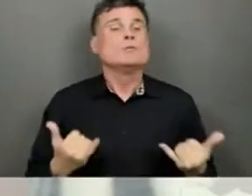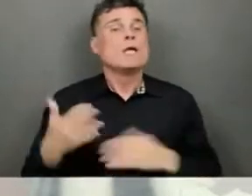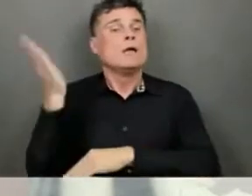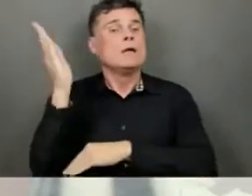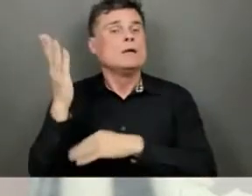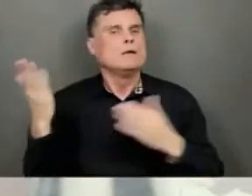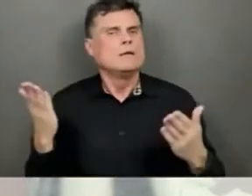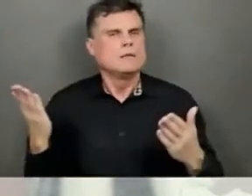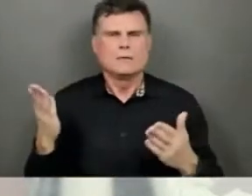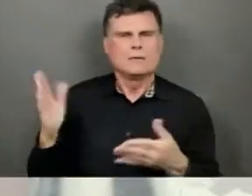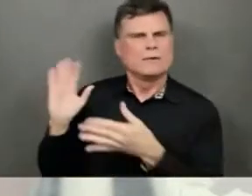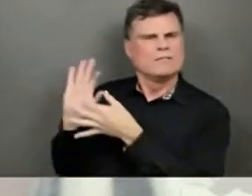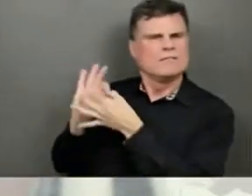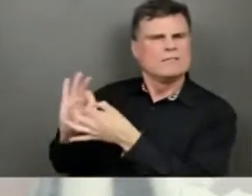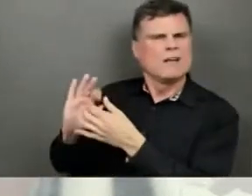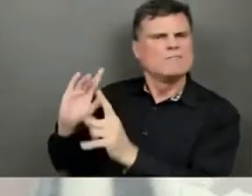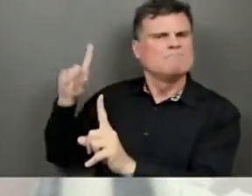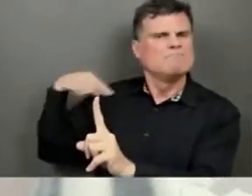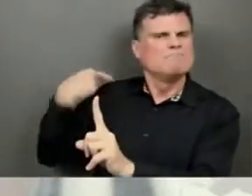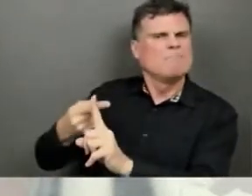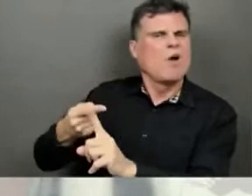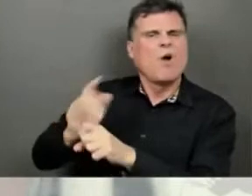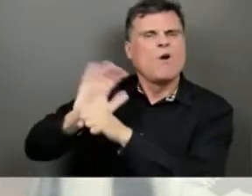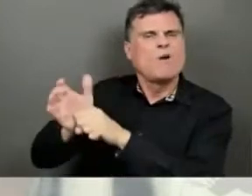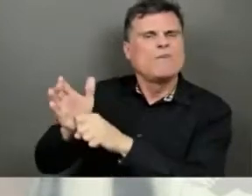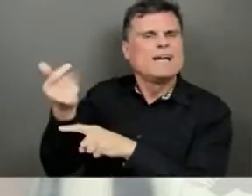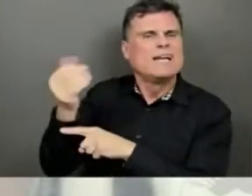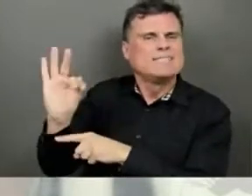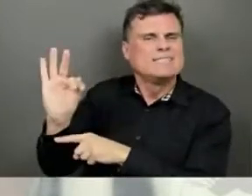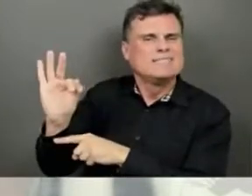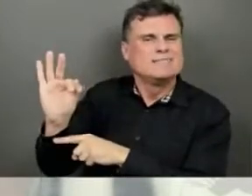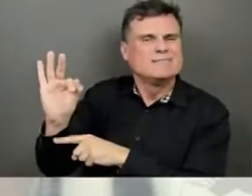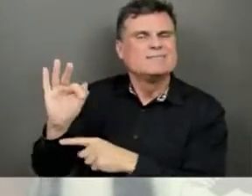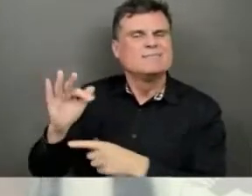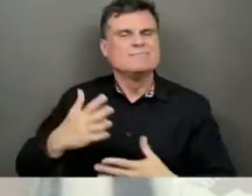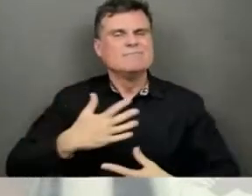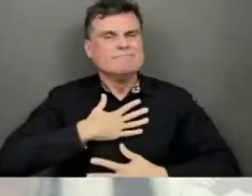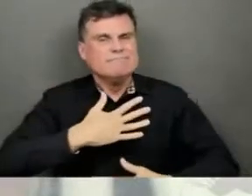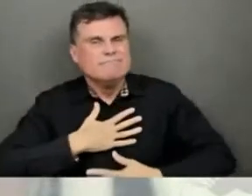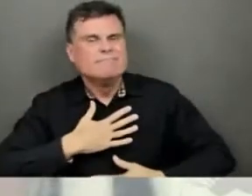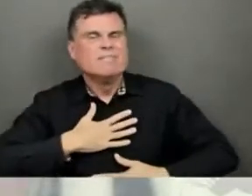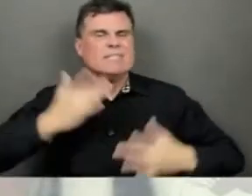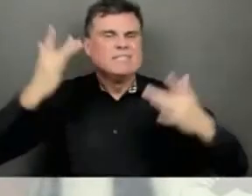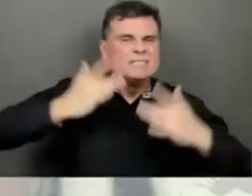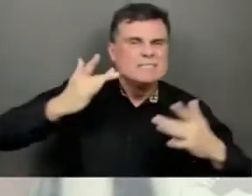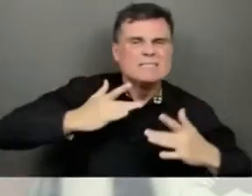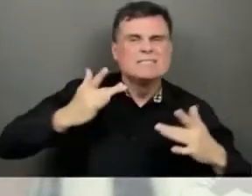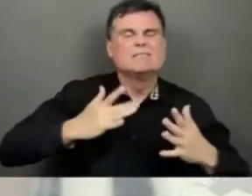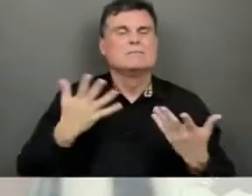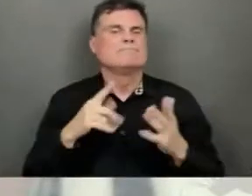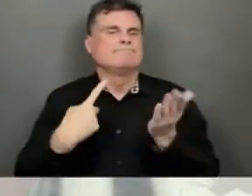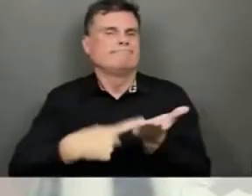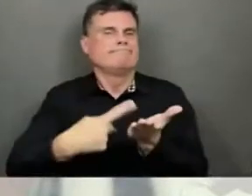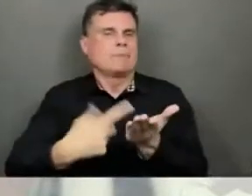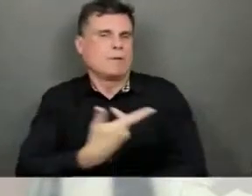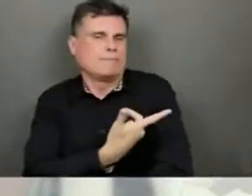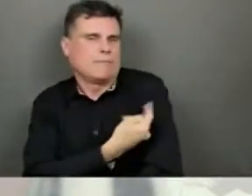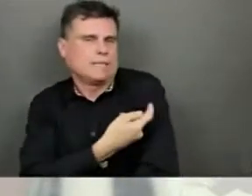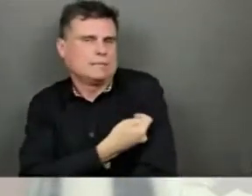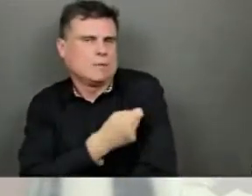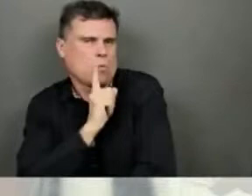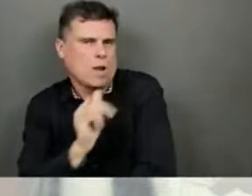illness, to vaccination, and answer the questions that you have on a number of issues, I'm